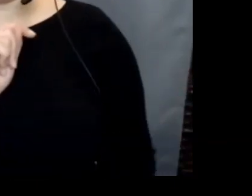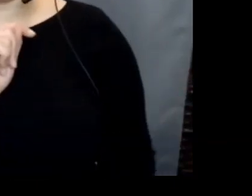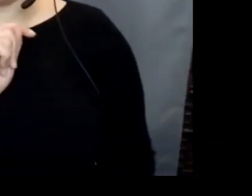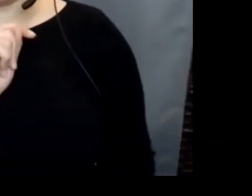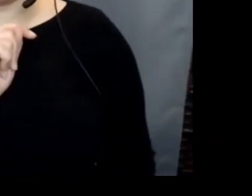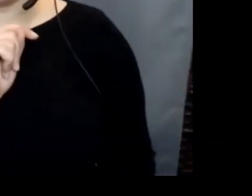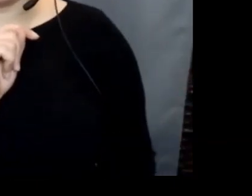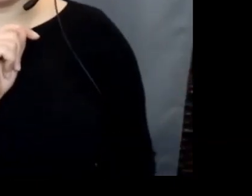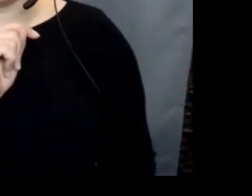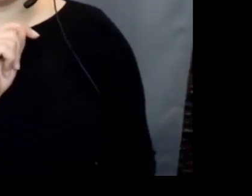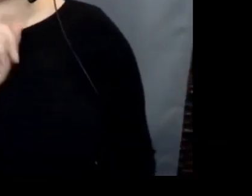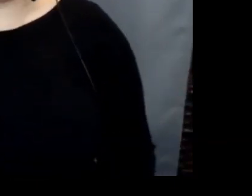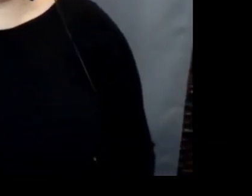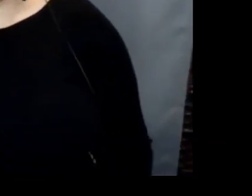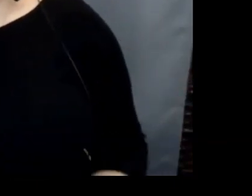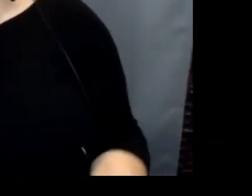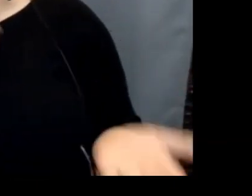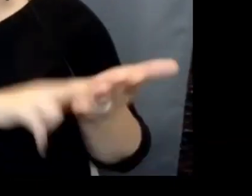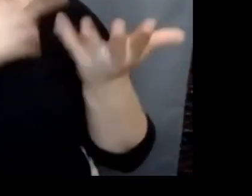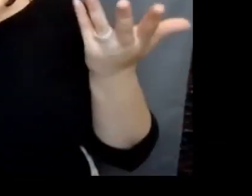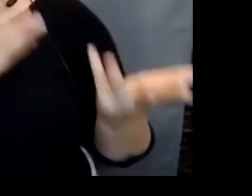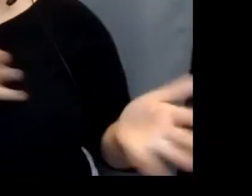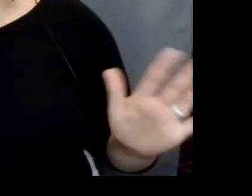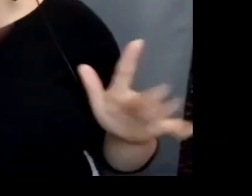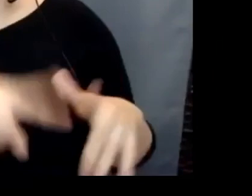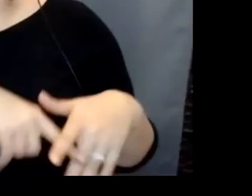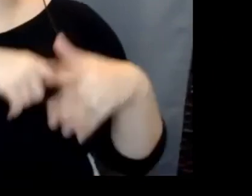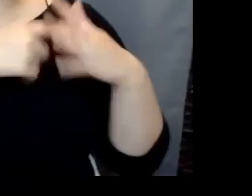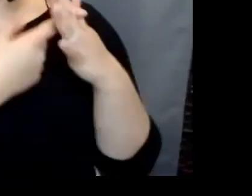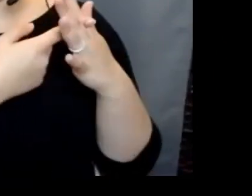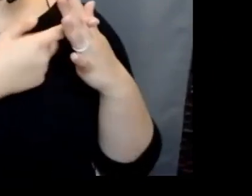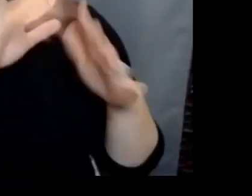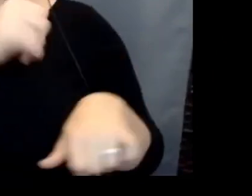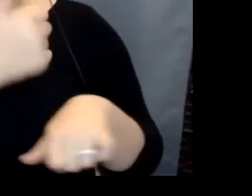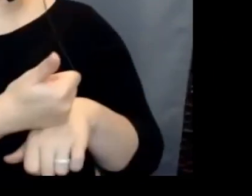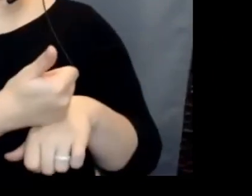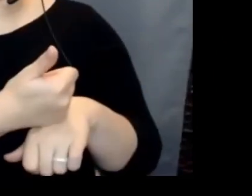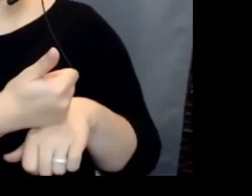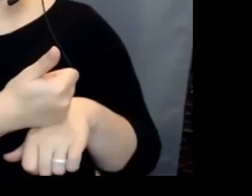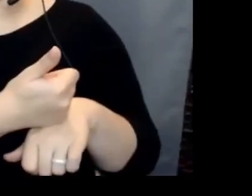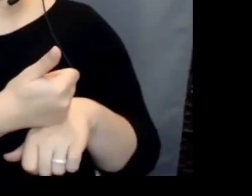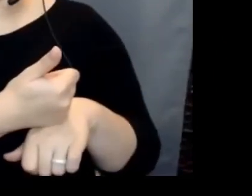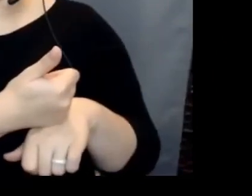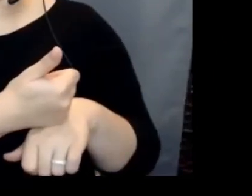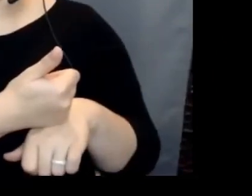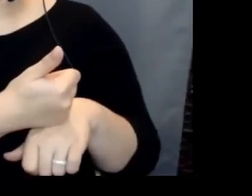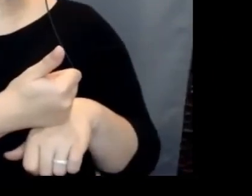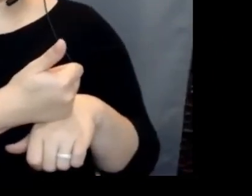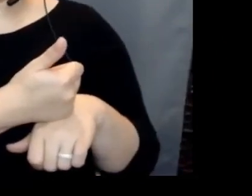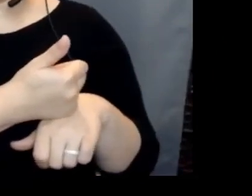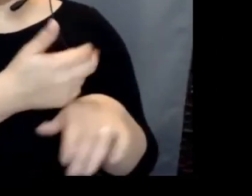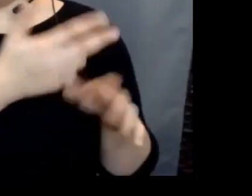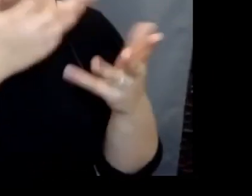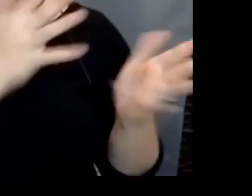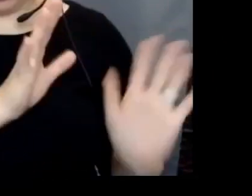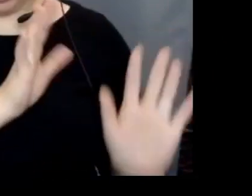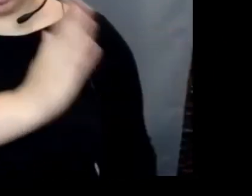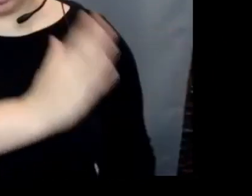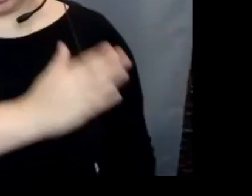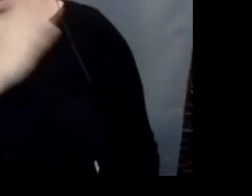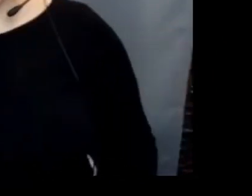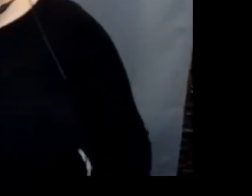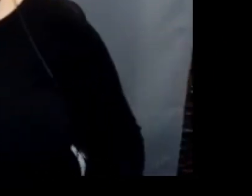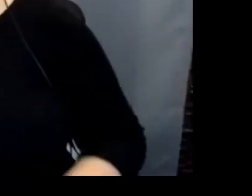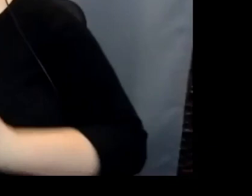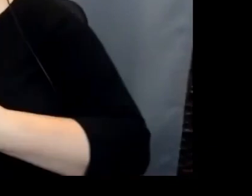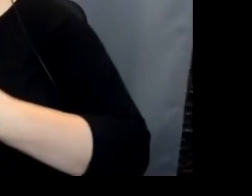once he signs, that will be in effect upon passage. Then separate, when folks actually go to enroll,